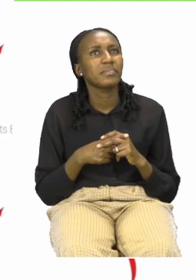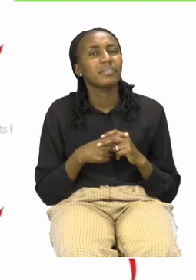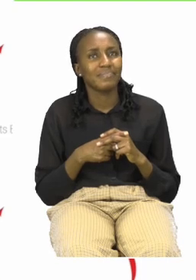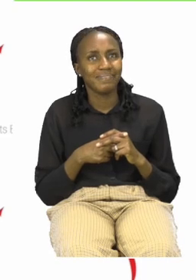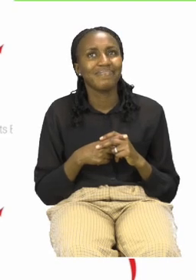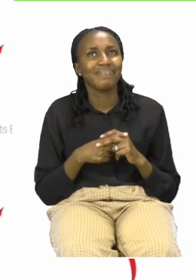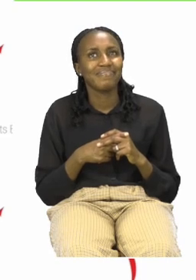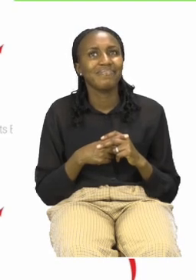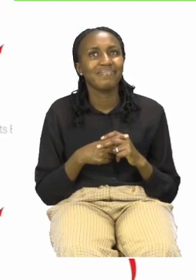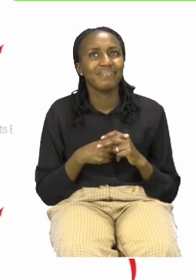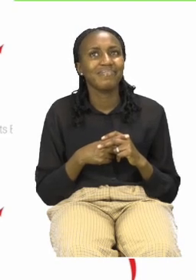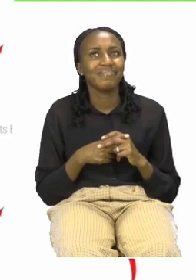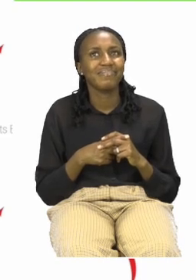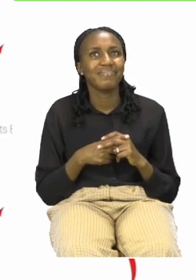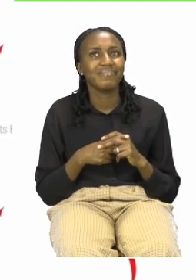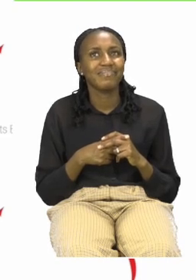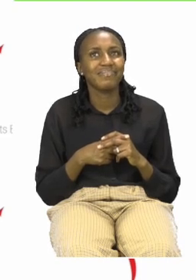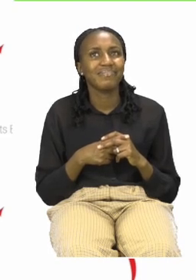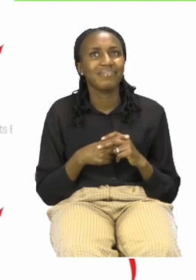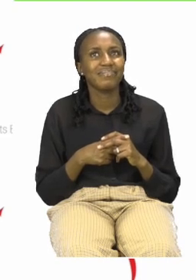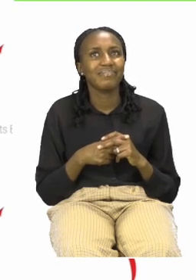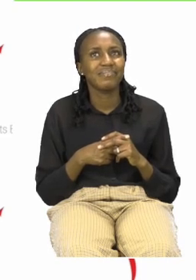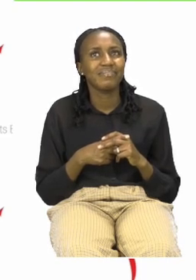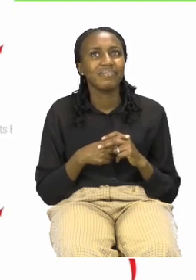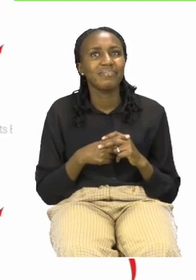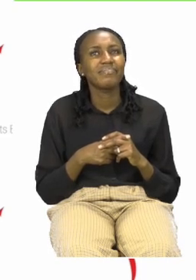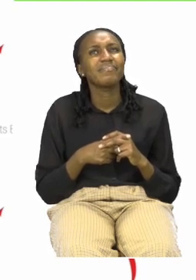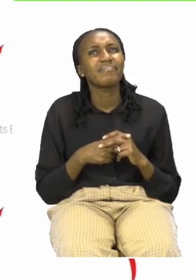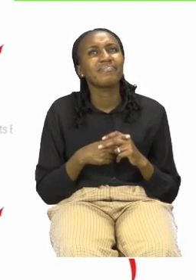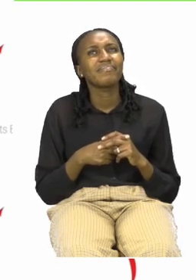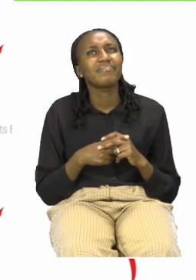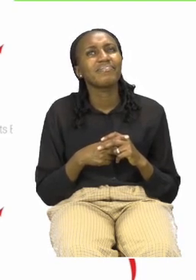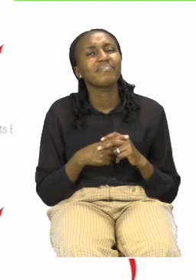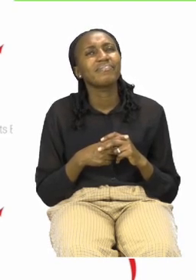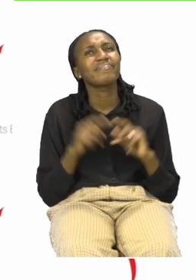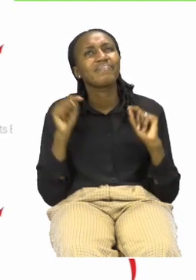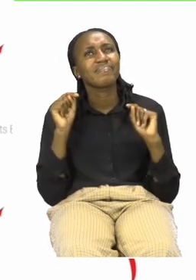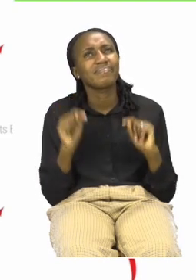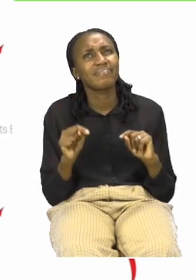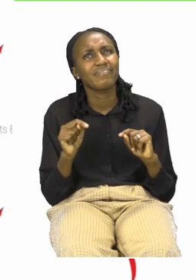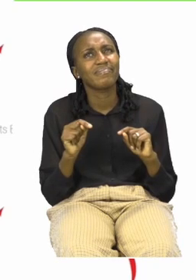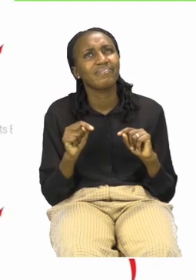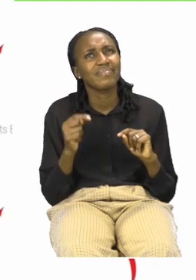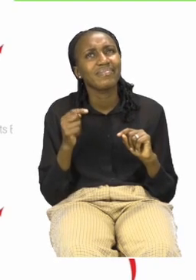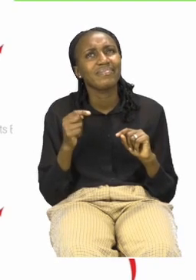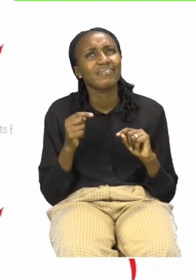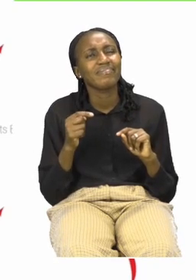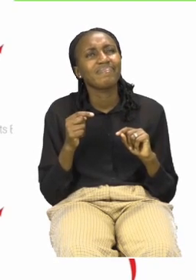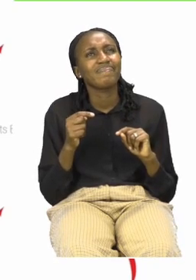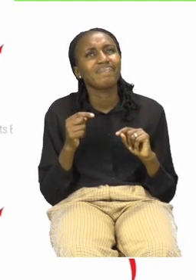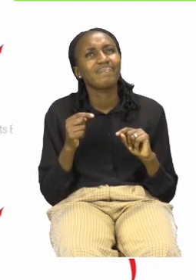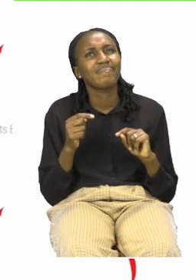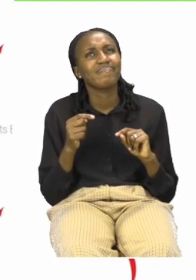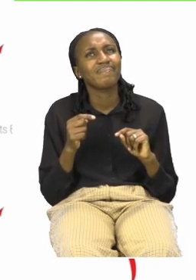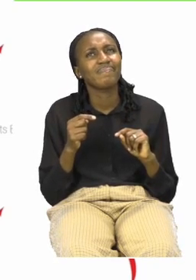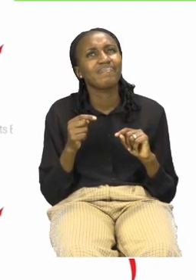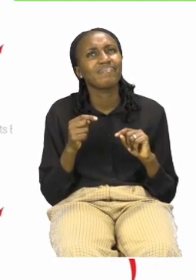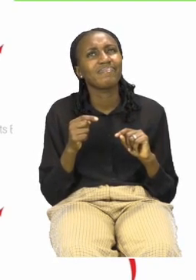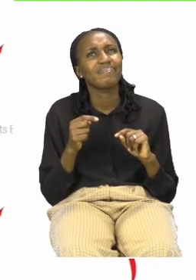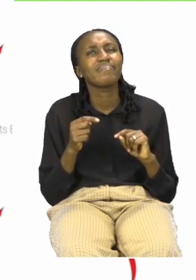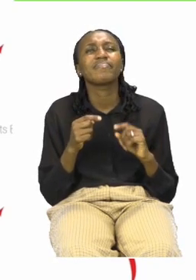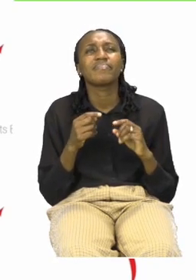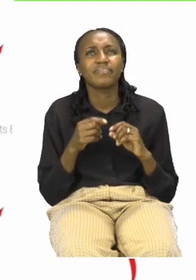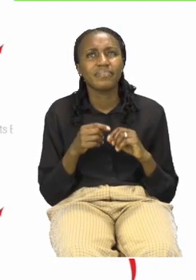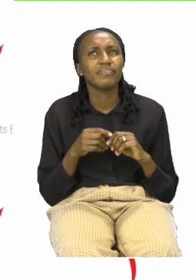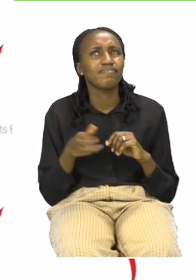and you see events as well. The inception of it, I don't want to put you under pressure because I'm sure it comes a long